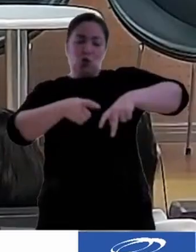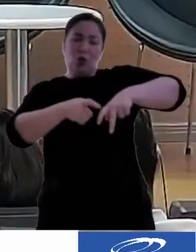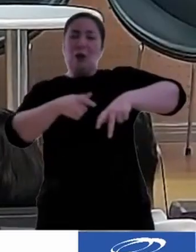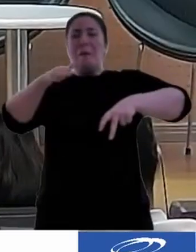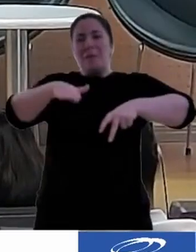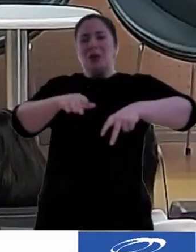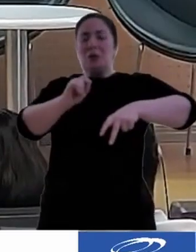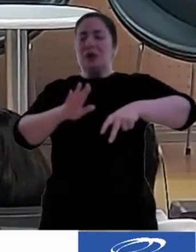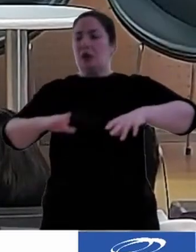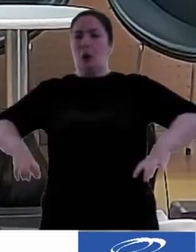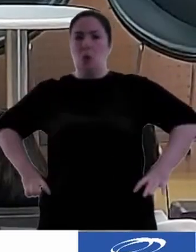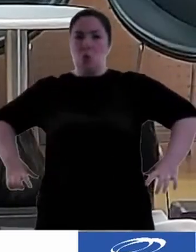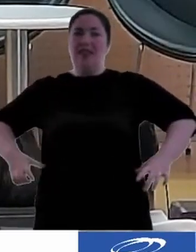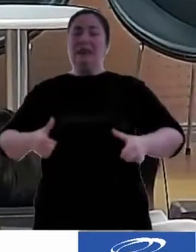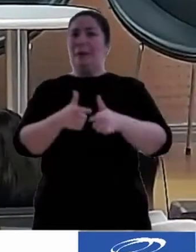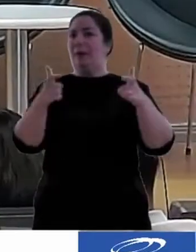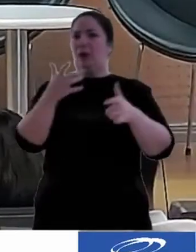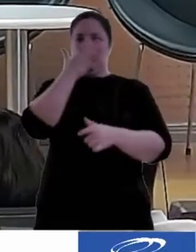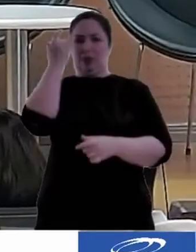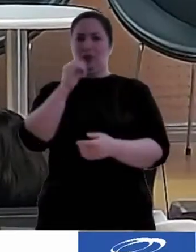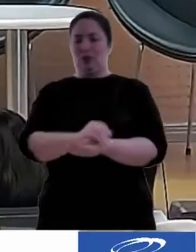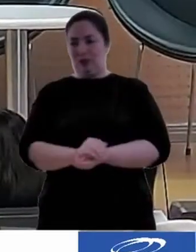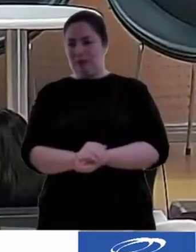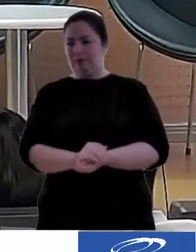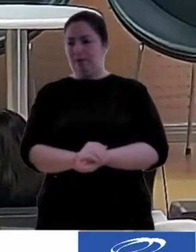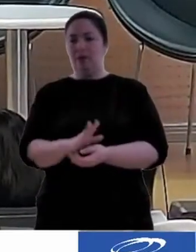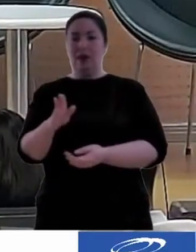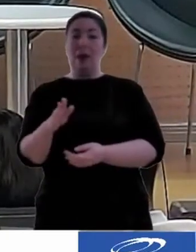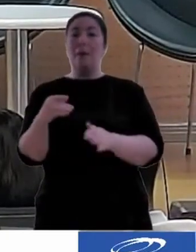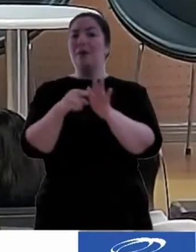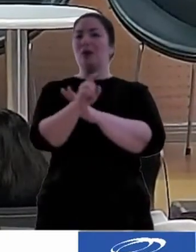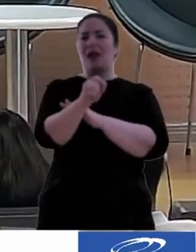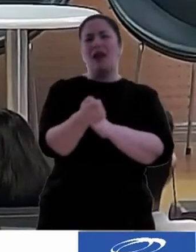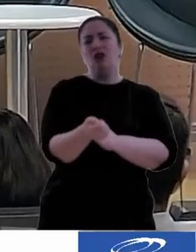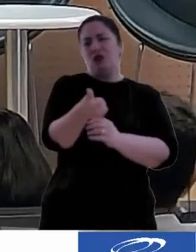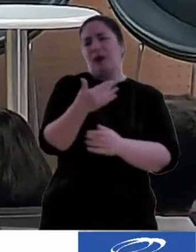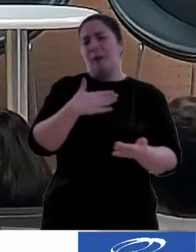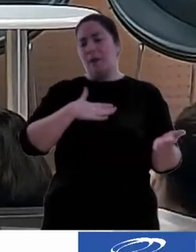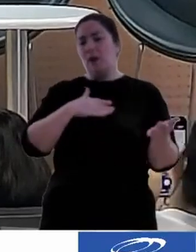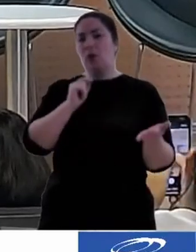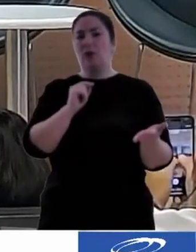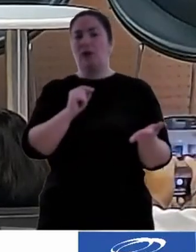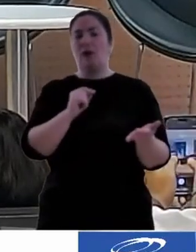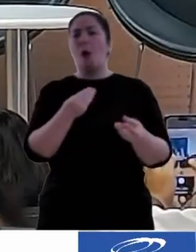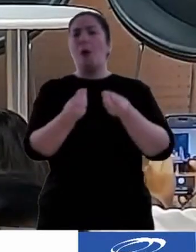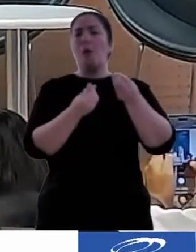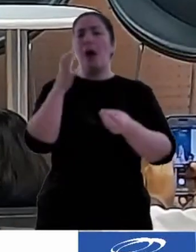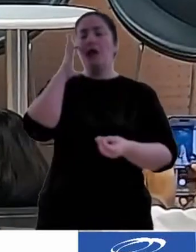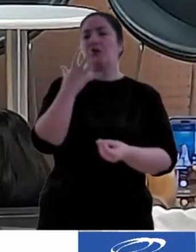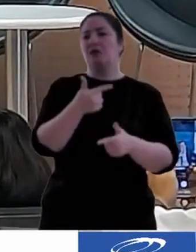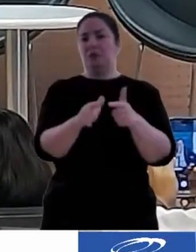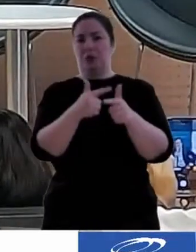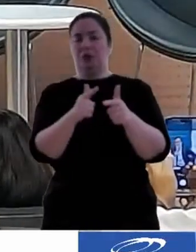perguntei para ela se ela tem alguma dica de como proceder nesses casos, né? Como é que aumenta a sensibilidade disso, como é que aumenta a